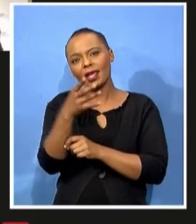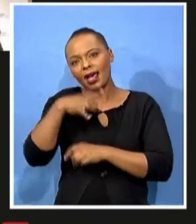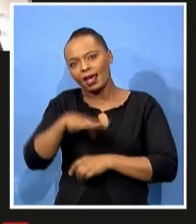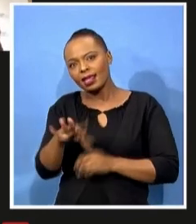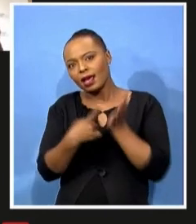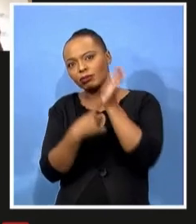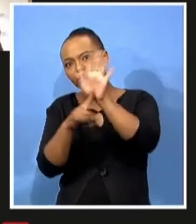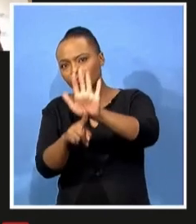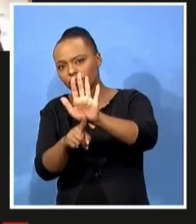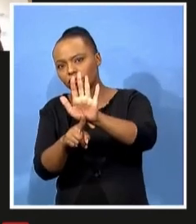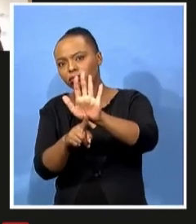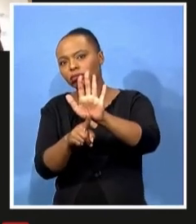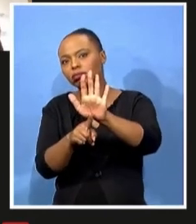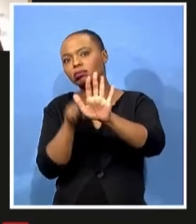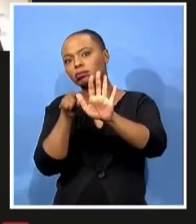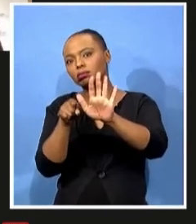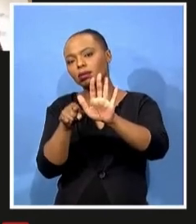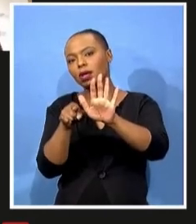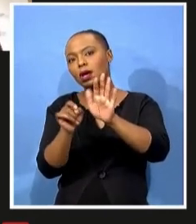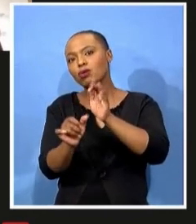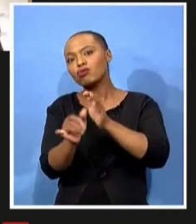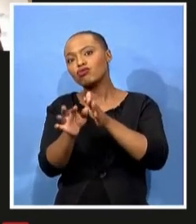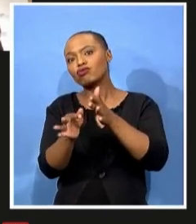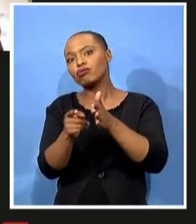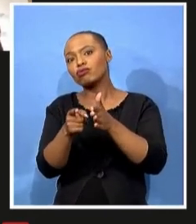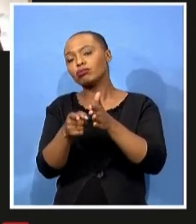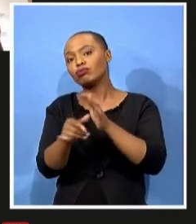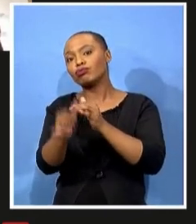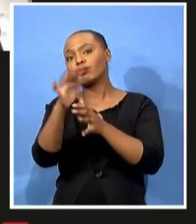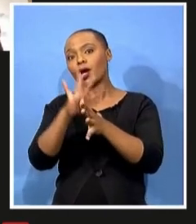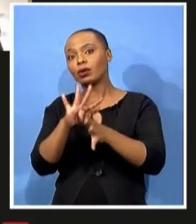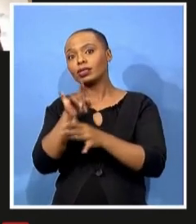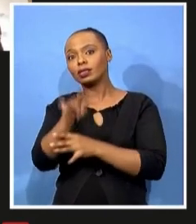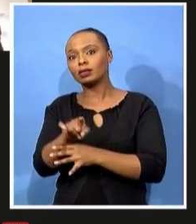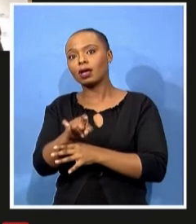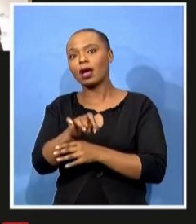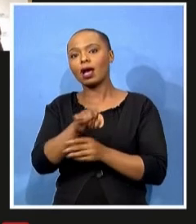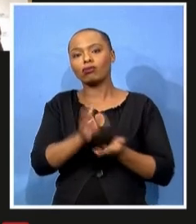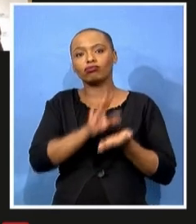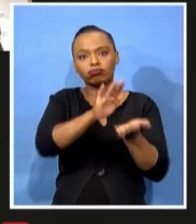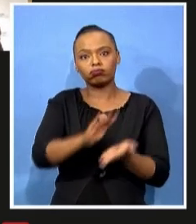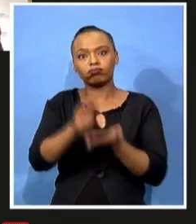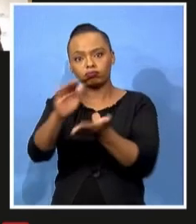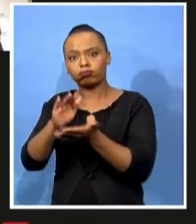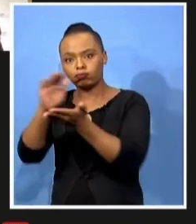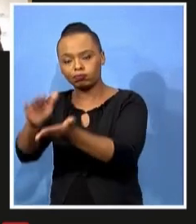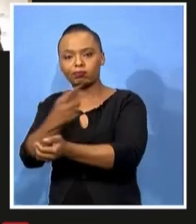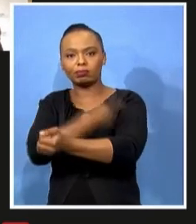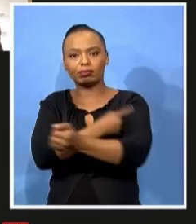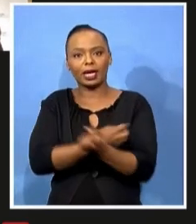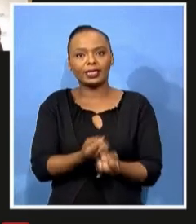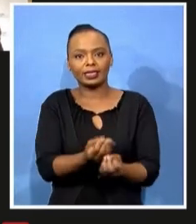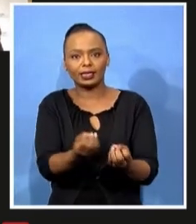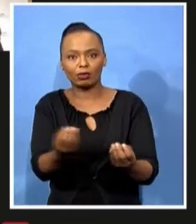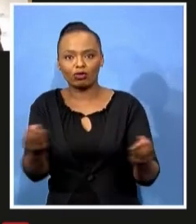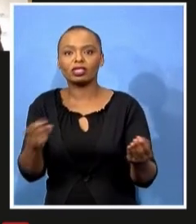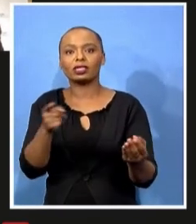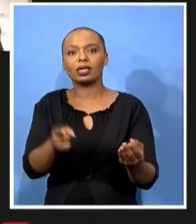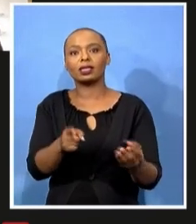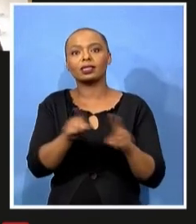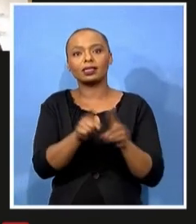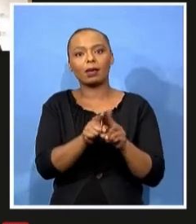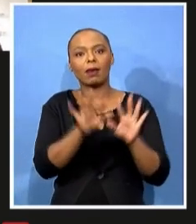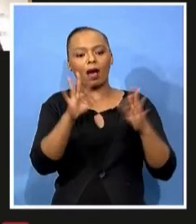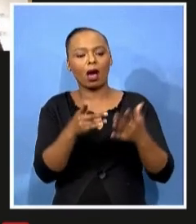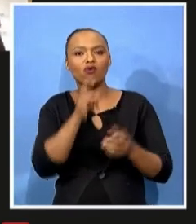prioritization of the population, allocation of vaccines, distribution, supply to point of use, administration, and then issues of